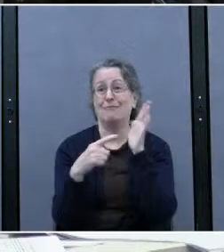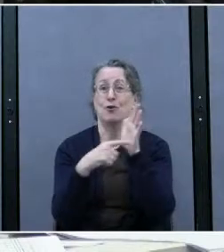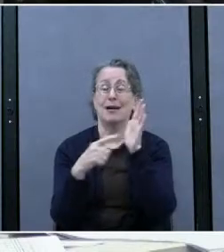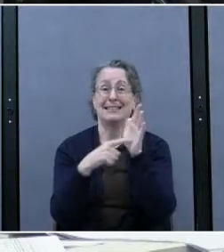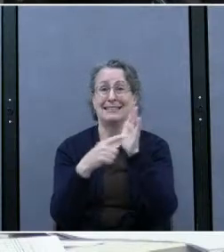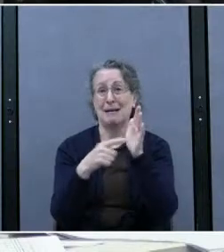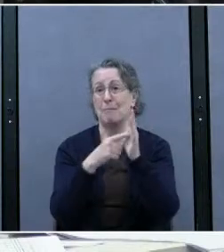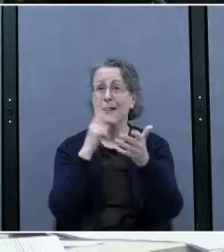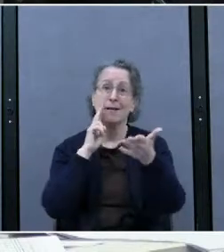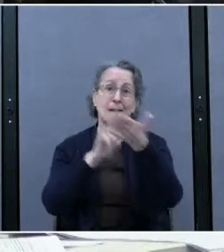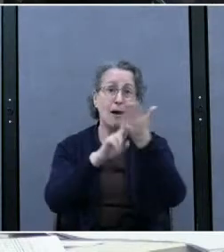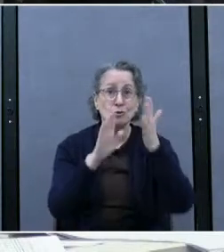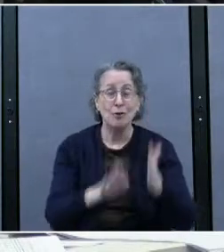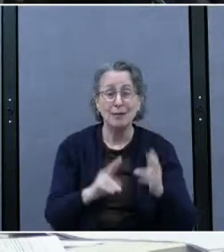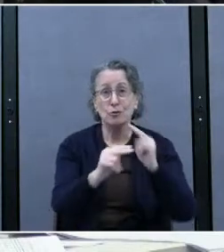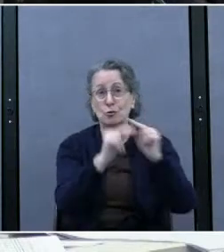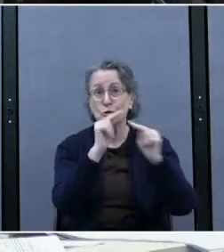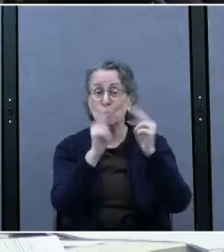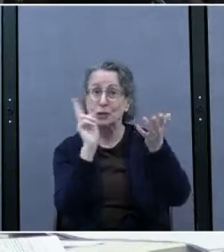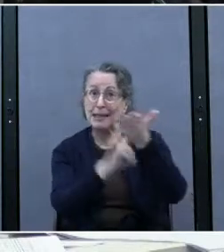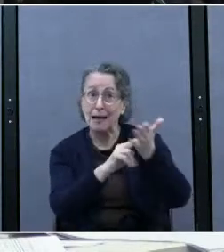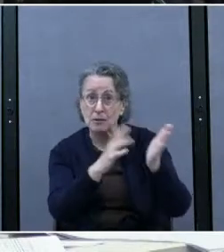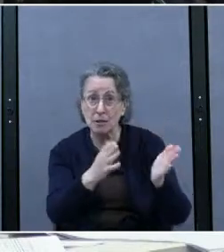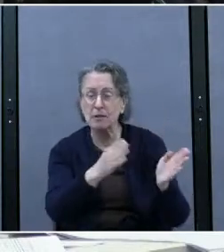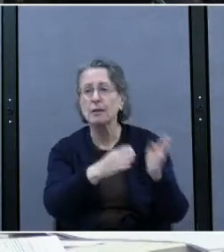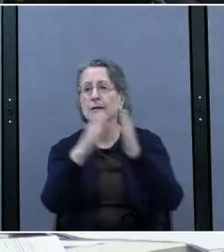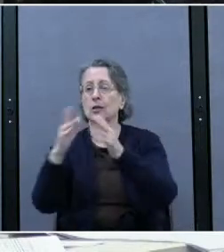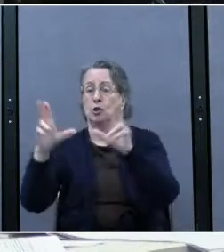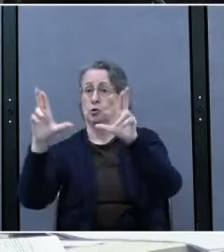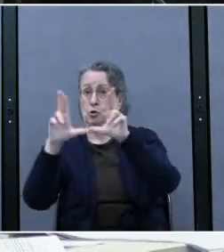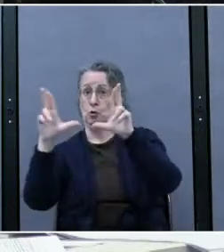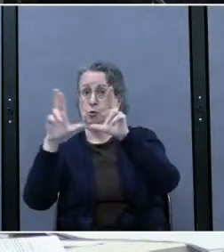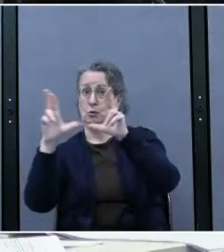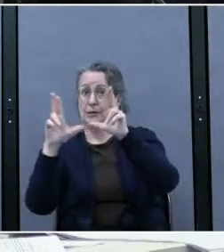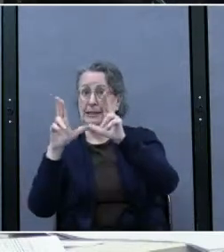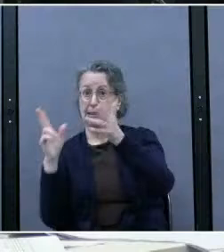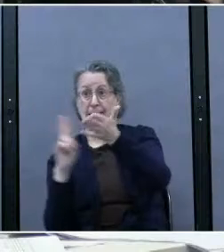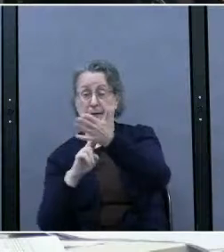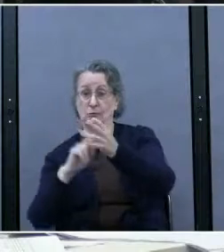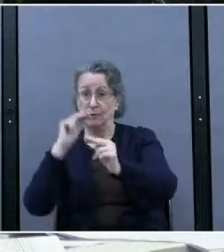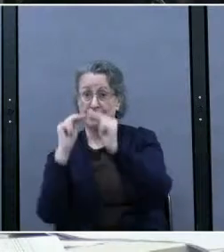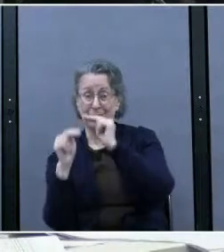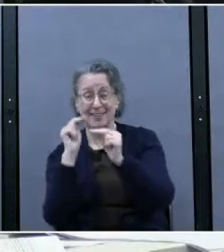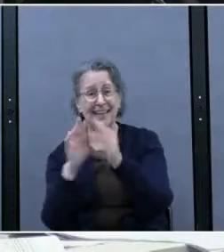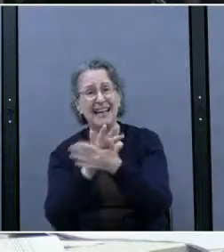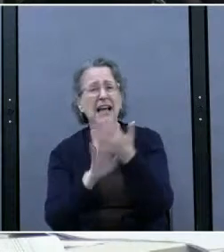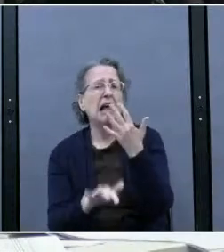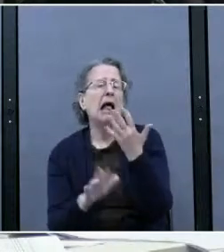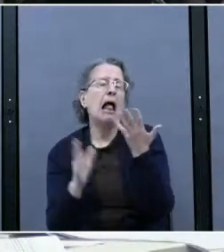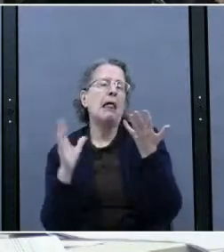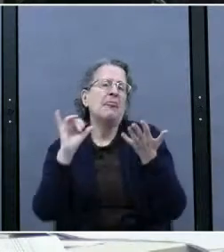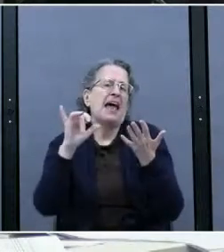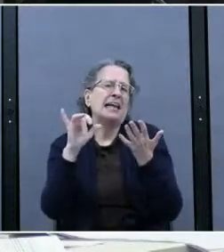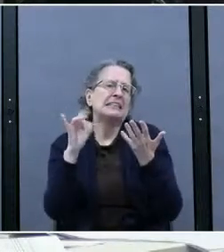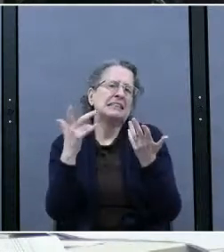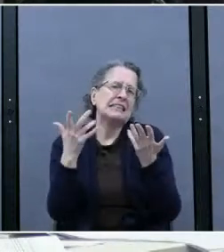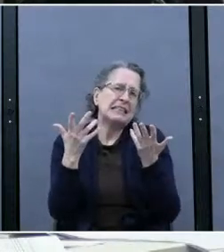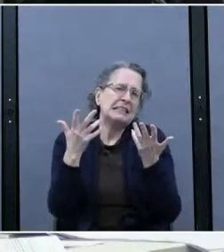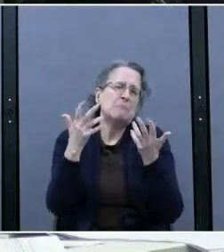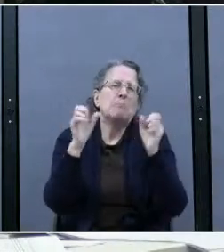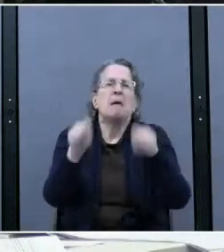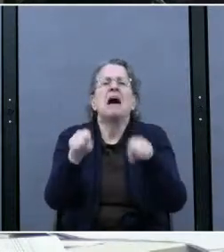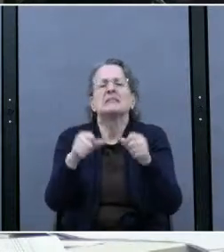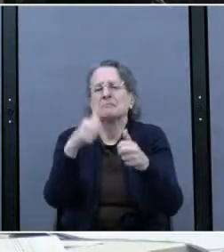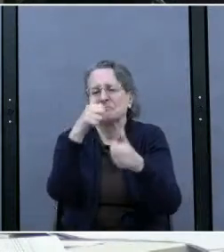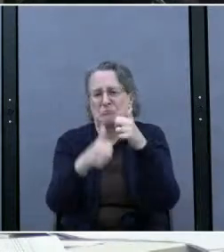negotiating position that's less robust. Might not, but you know those are some of the considerations on doing that. But we certainly can